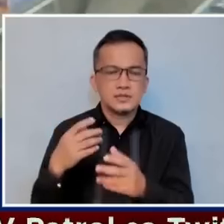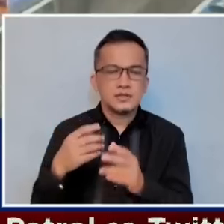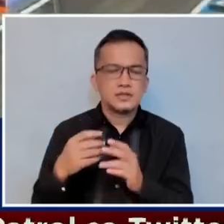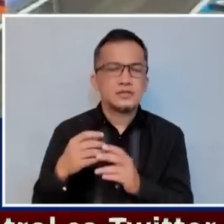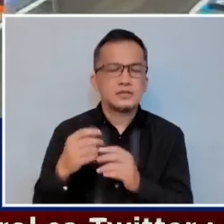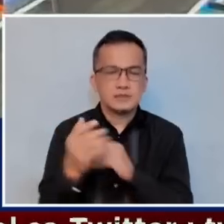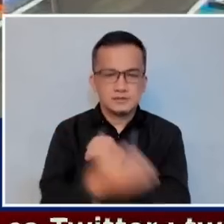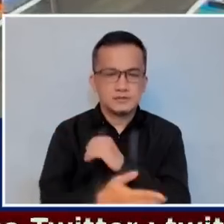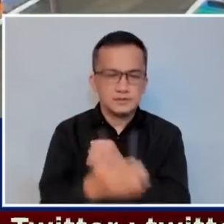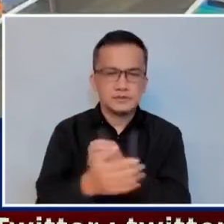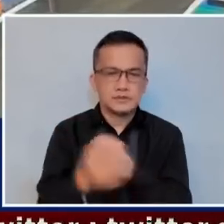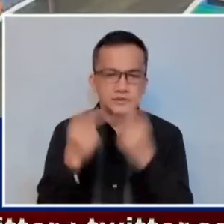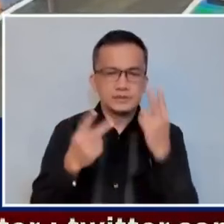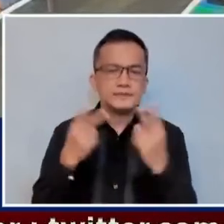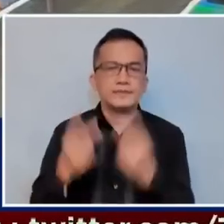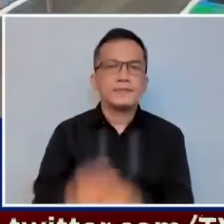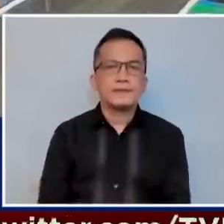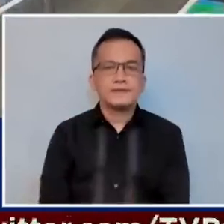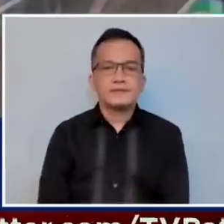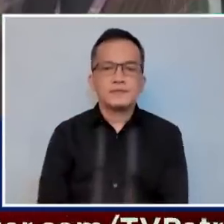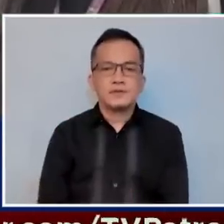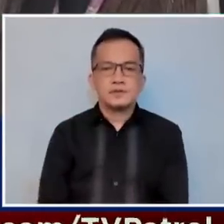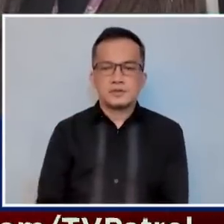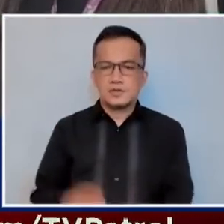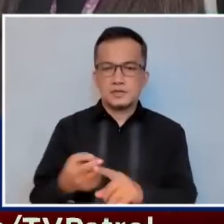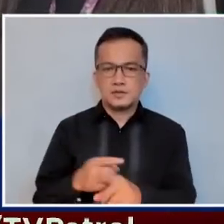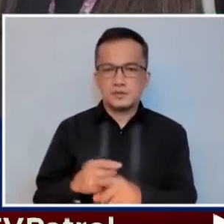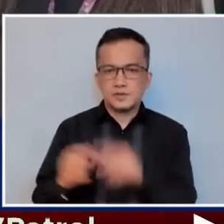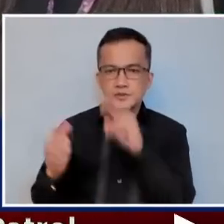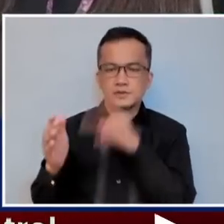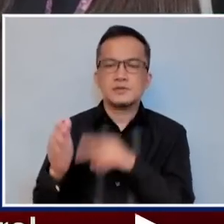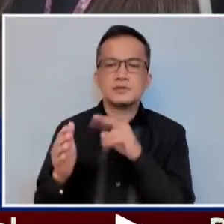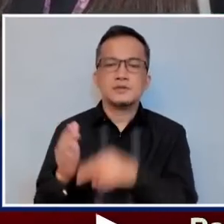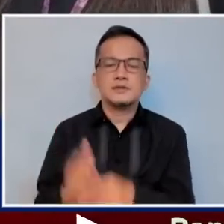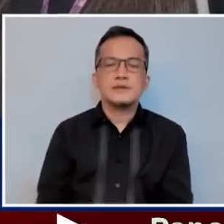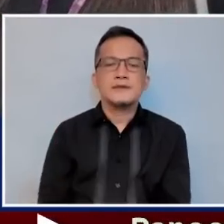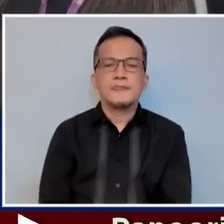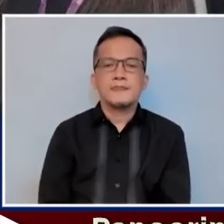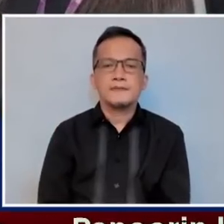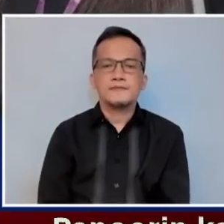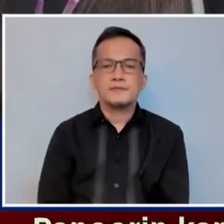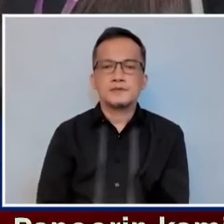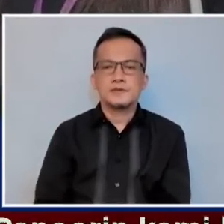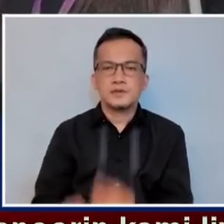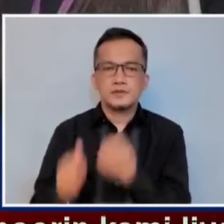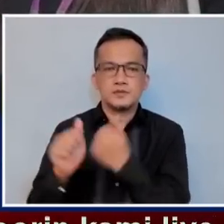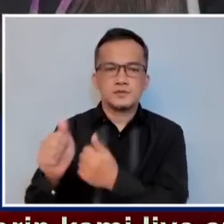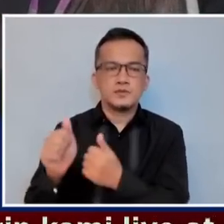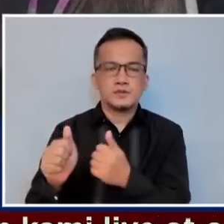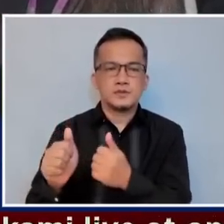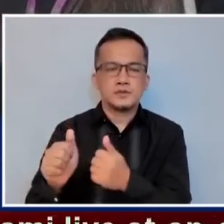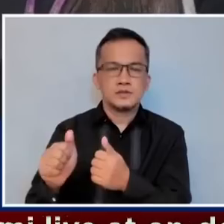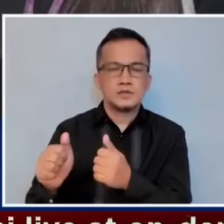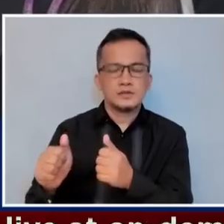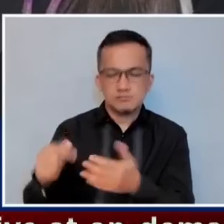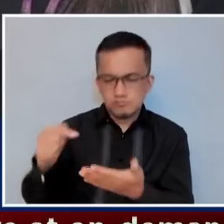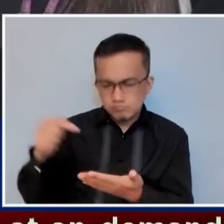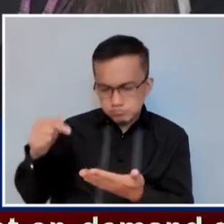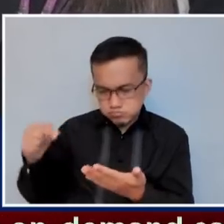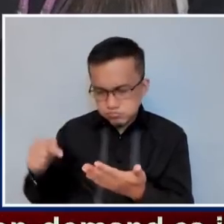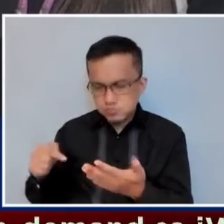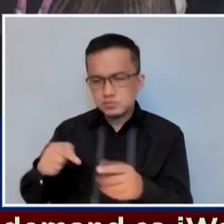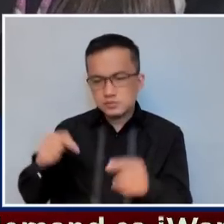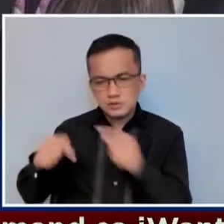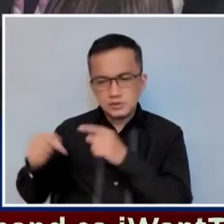Okay? And based on what you read, if you will go by that account,